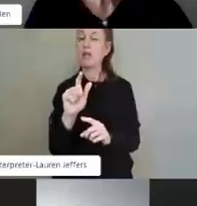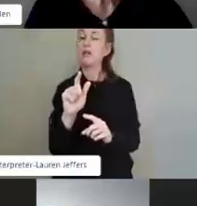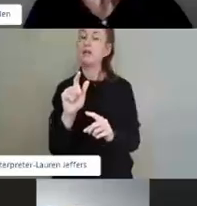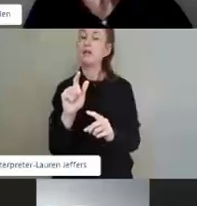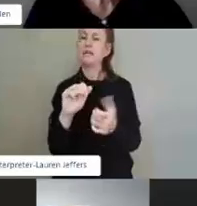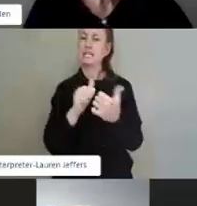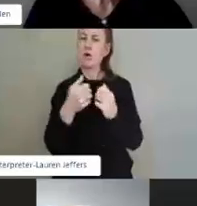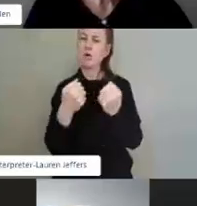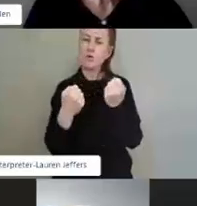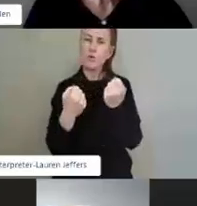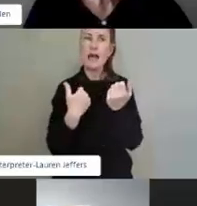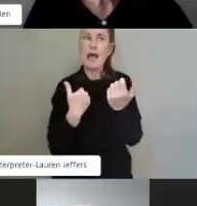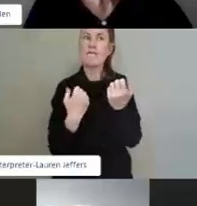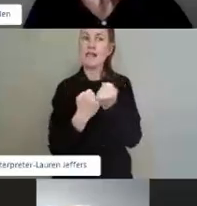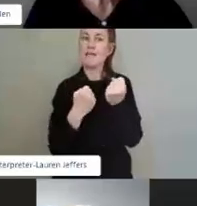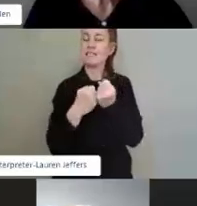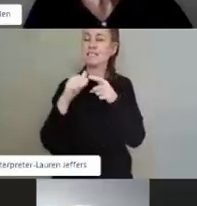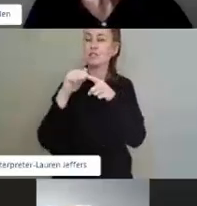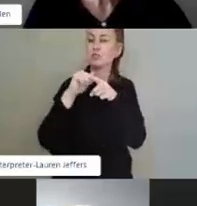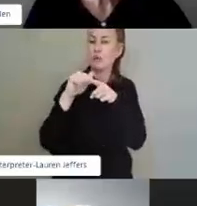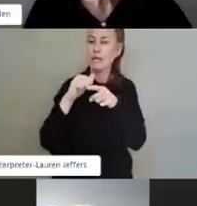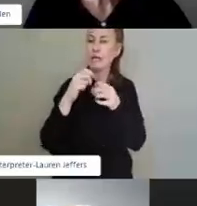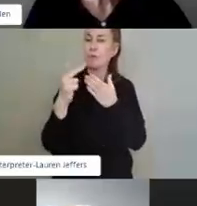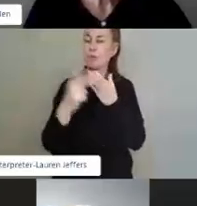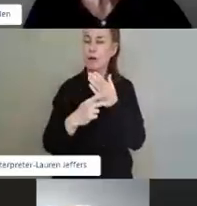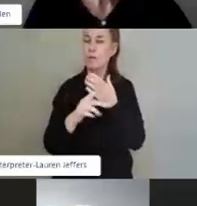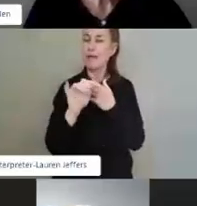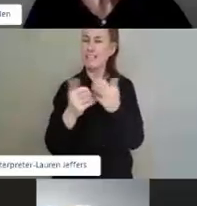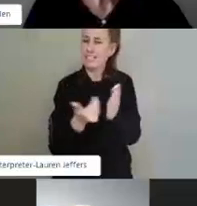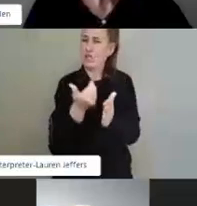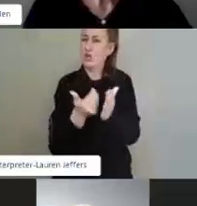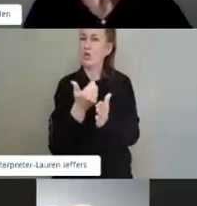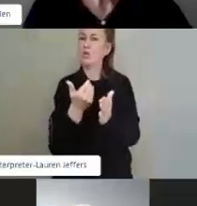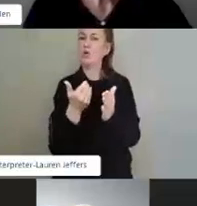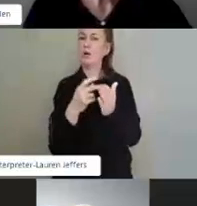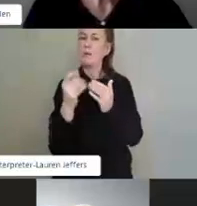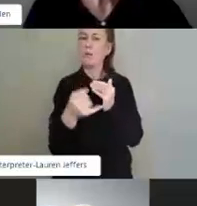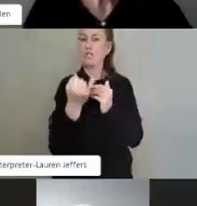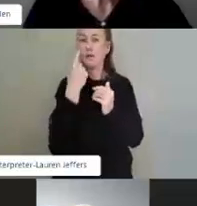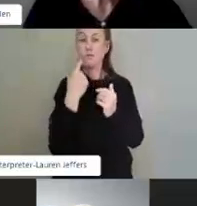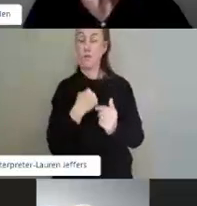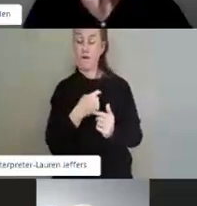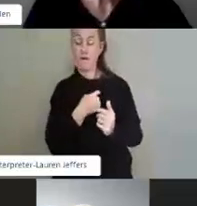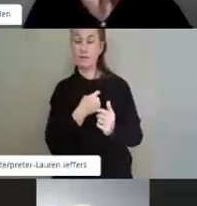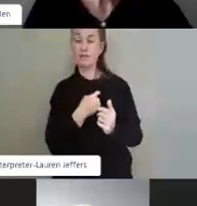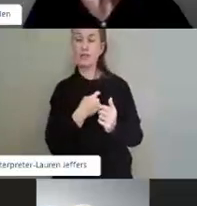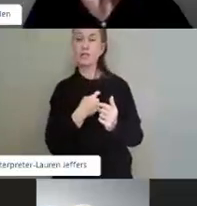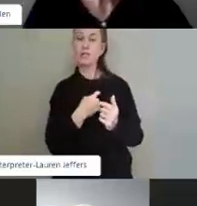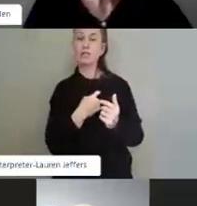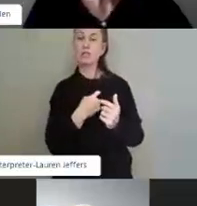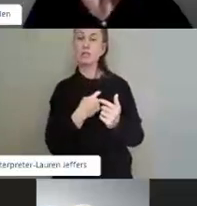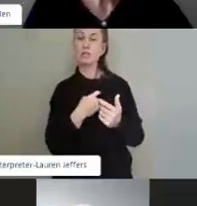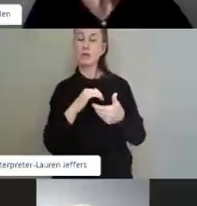an advocacy training program. And this is a pilot project for us to work with the league